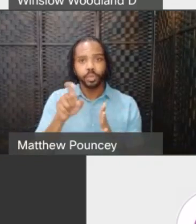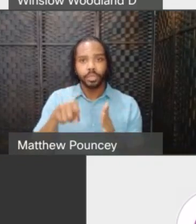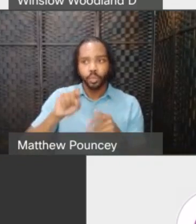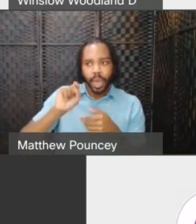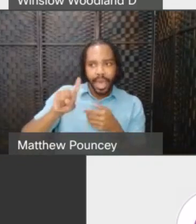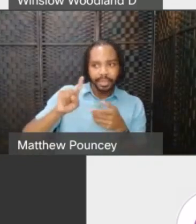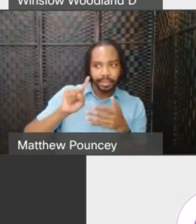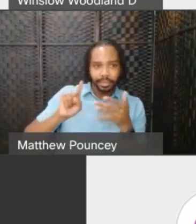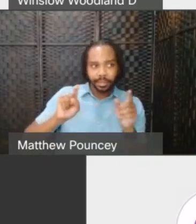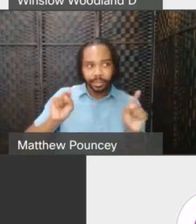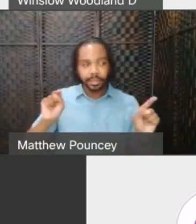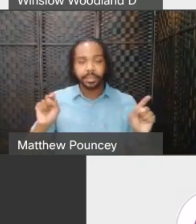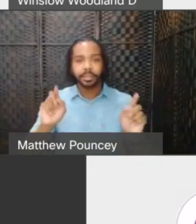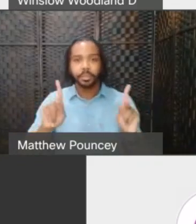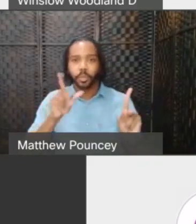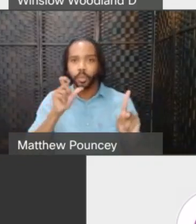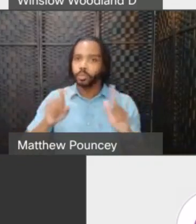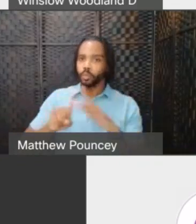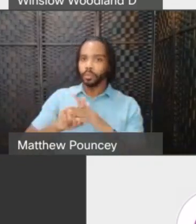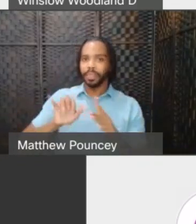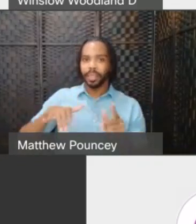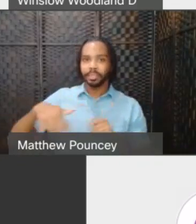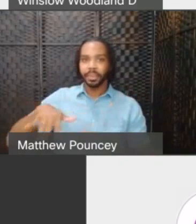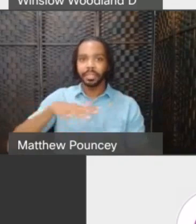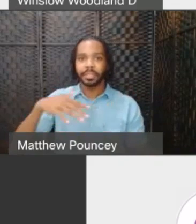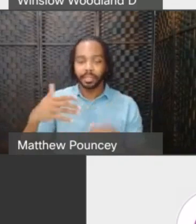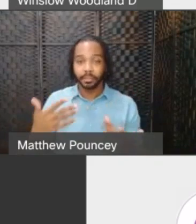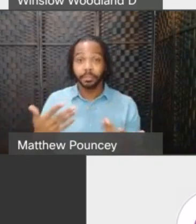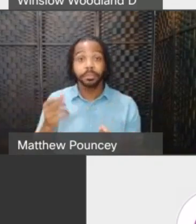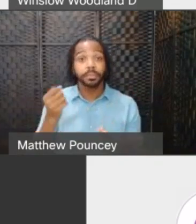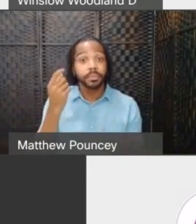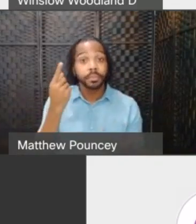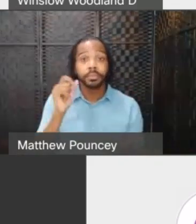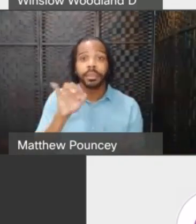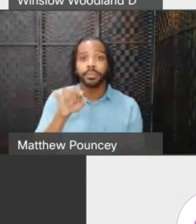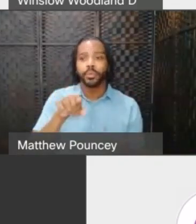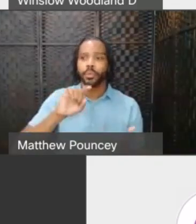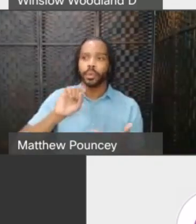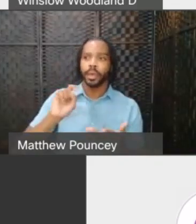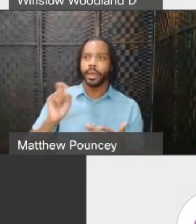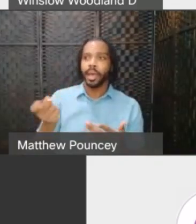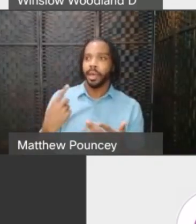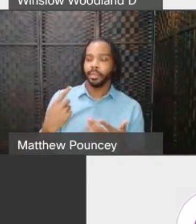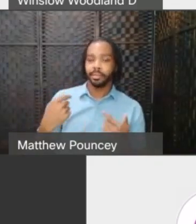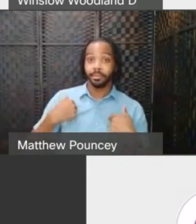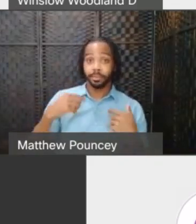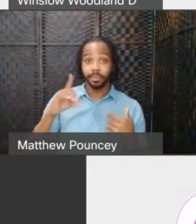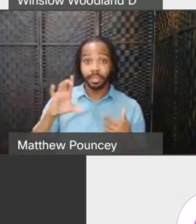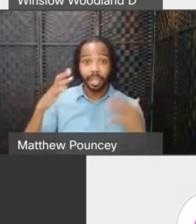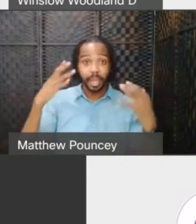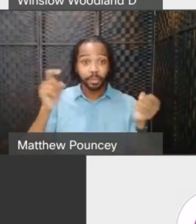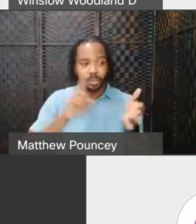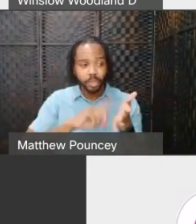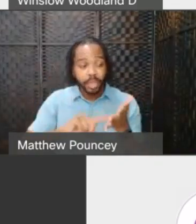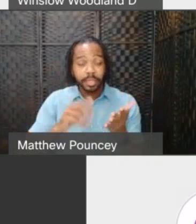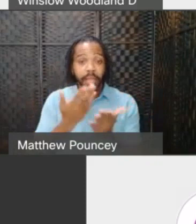questions of those individuals coming in. Now, if you ask whether or not DC Health will be looking at